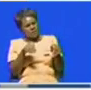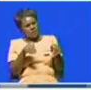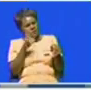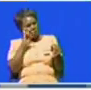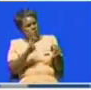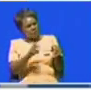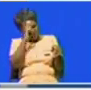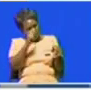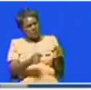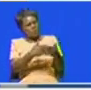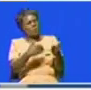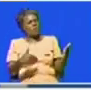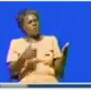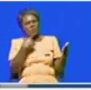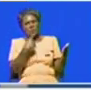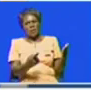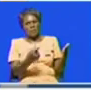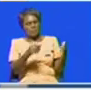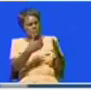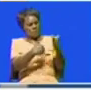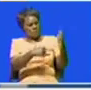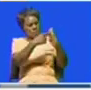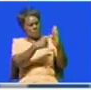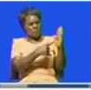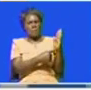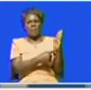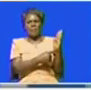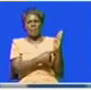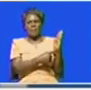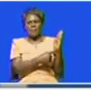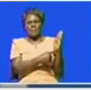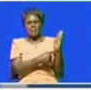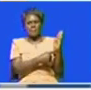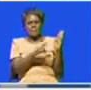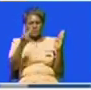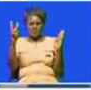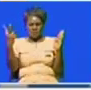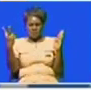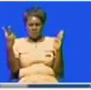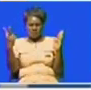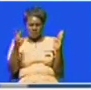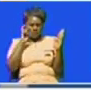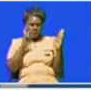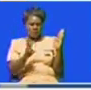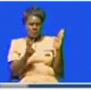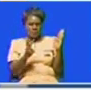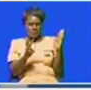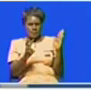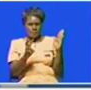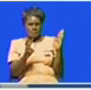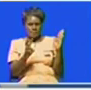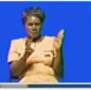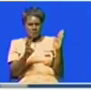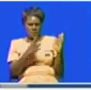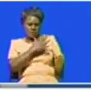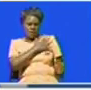what comes out before you start saying that before this is done, we shall not have elections? Second, we have seen their style. That is